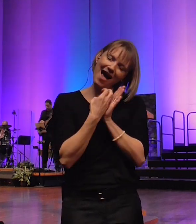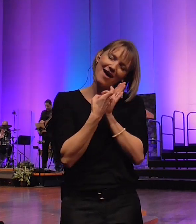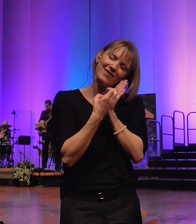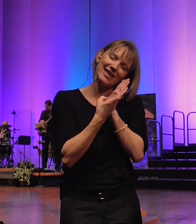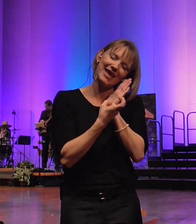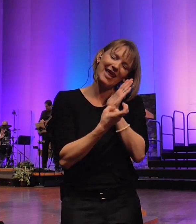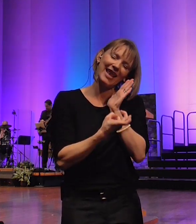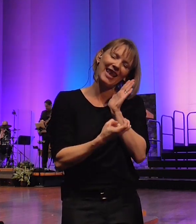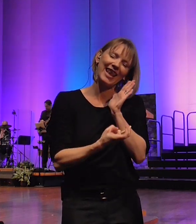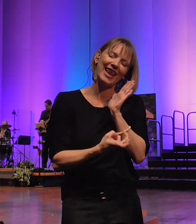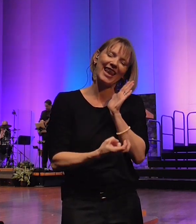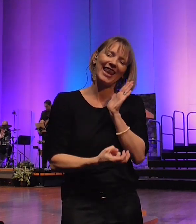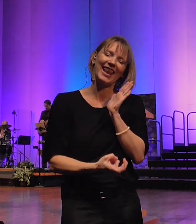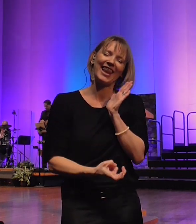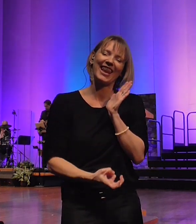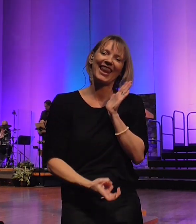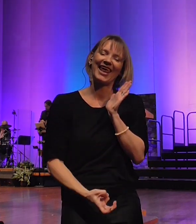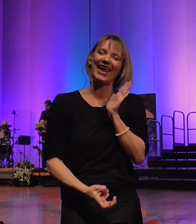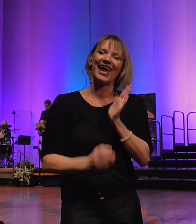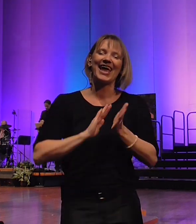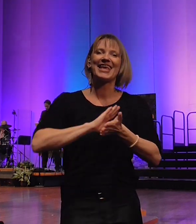I'm diving in.